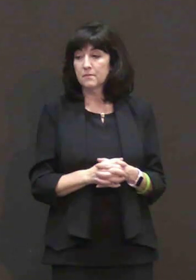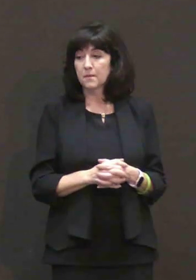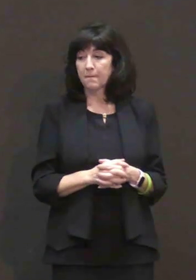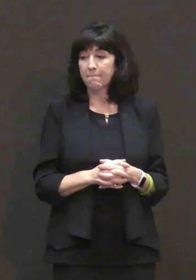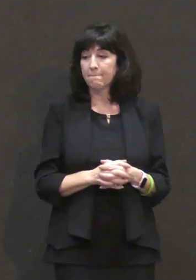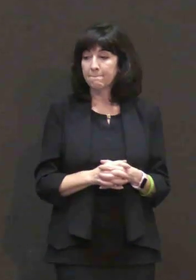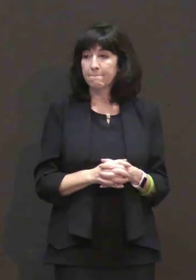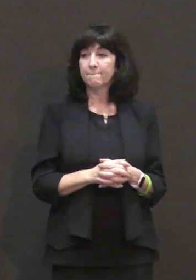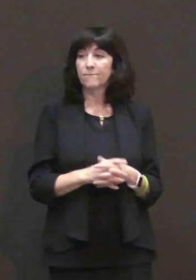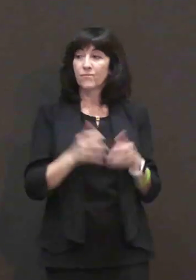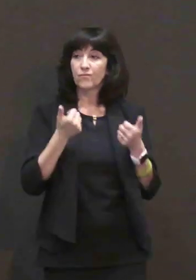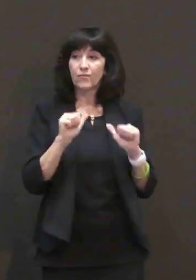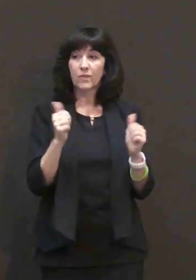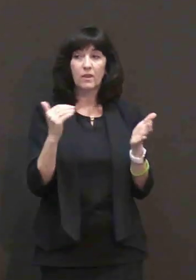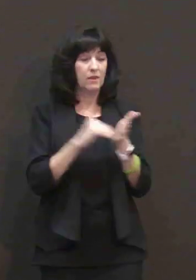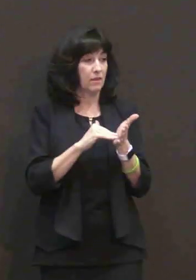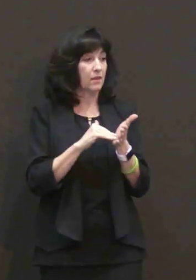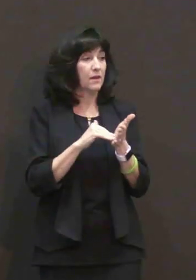Try it again.